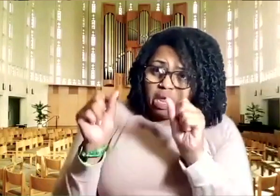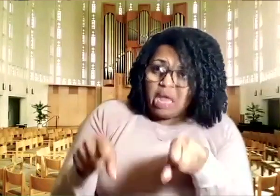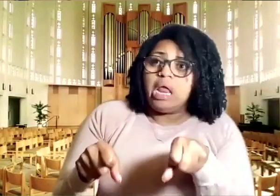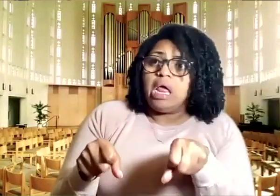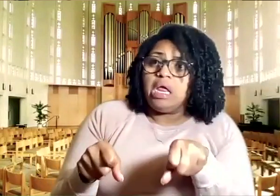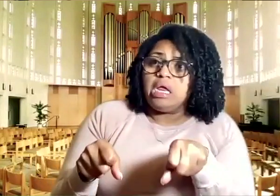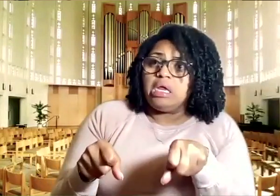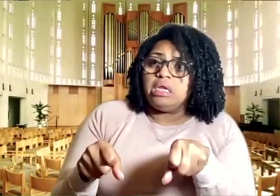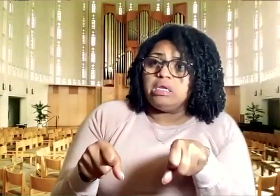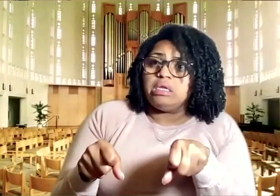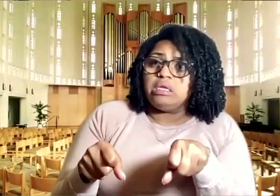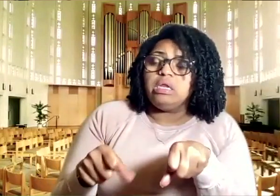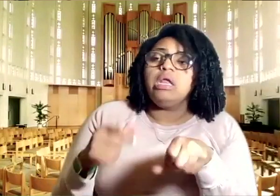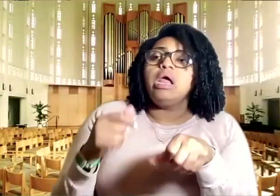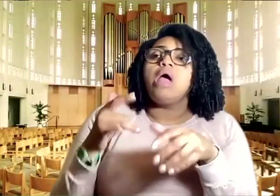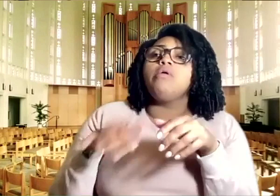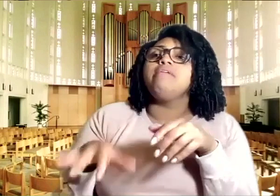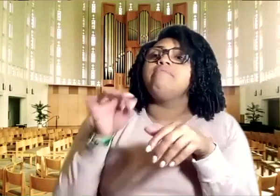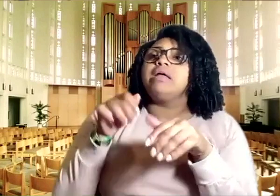your wings.